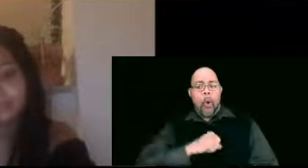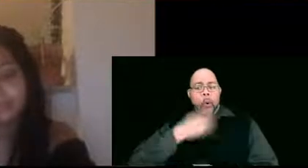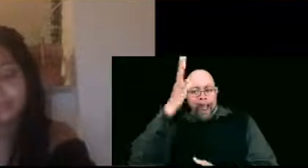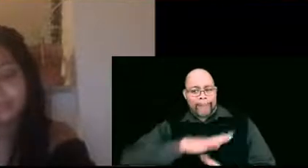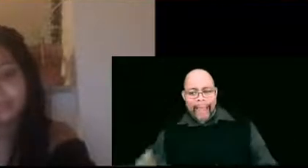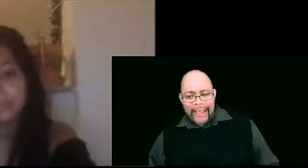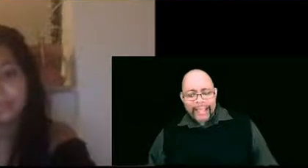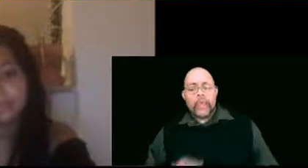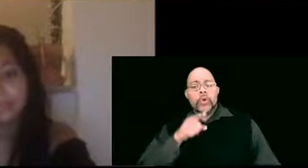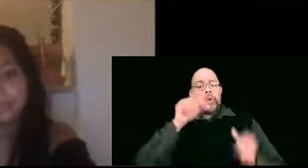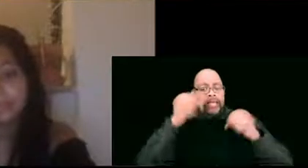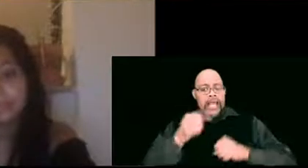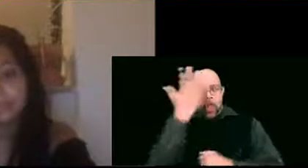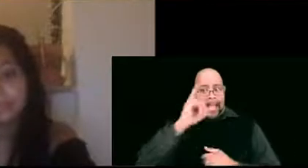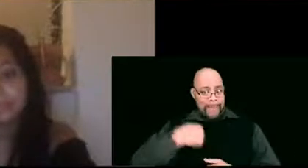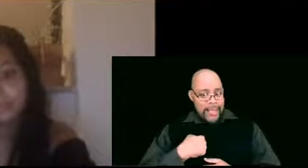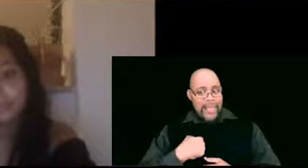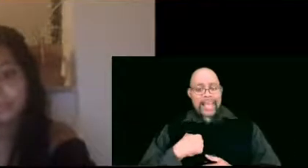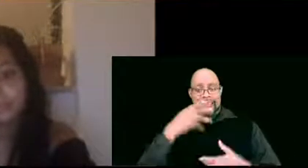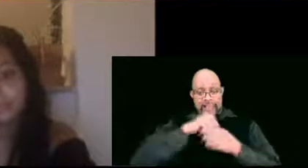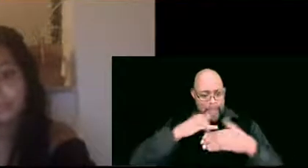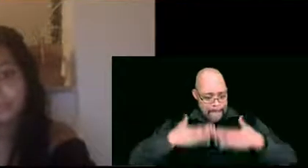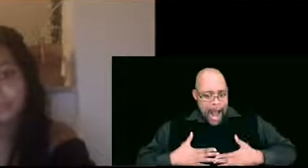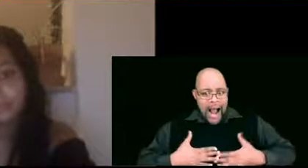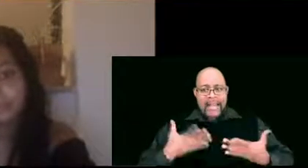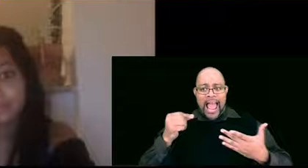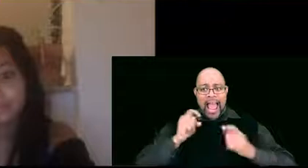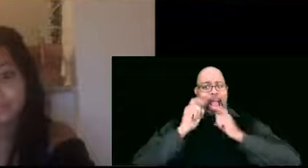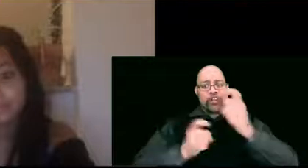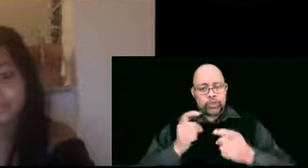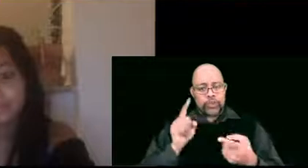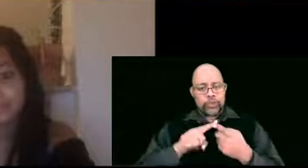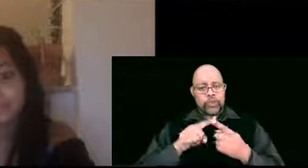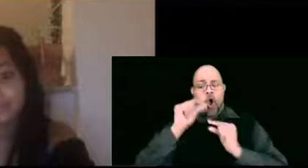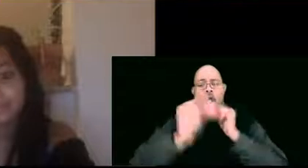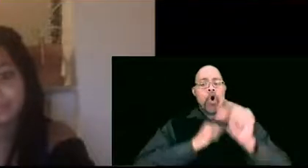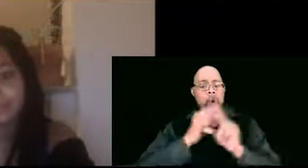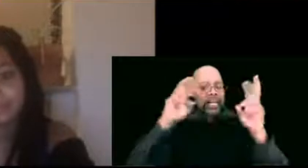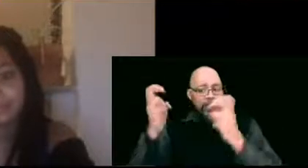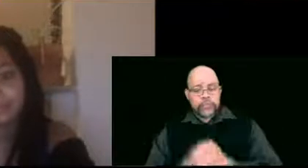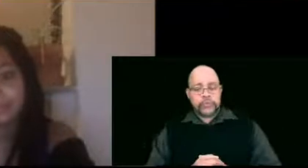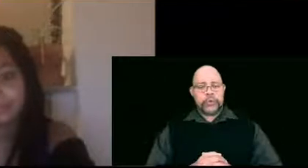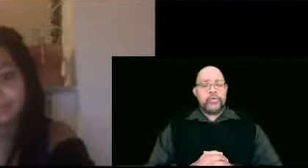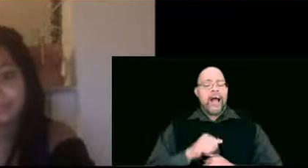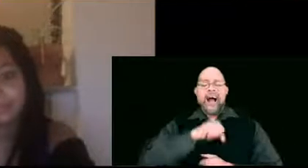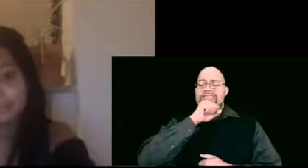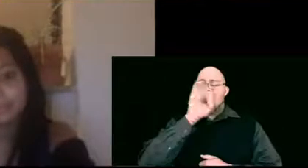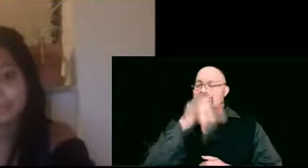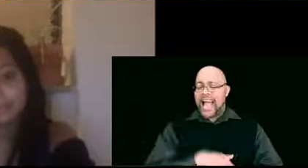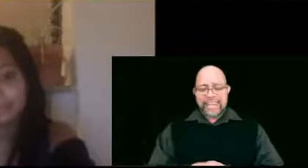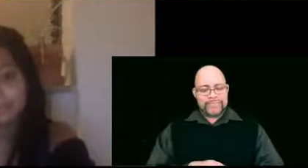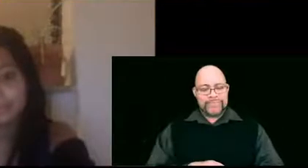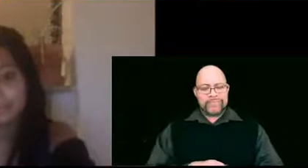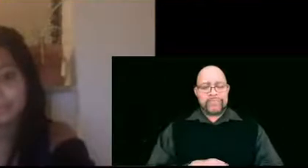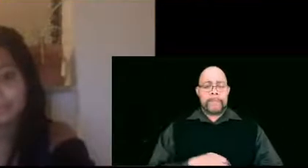to an old white man, right? You can look like me and be in this body and contribute to a global issue. So love